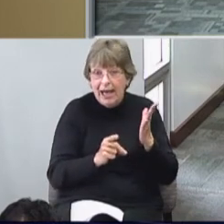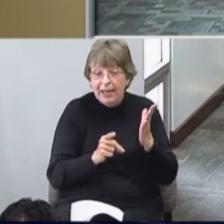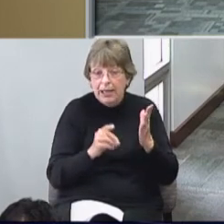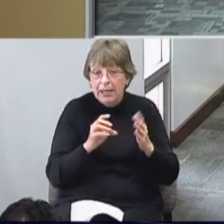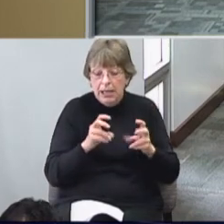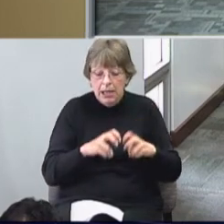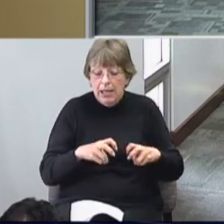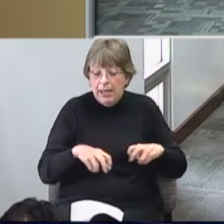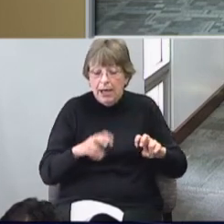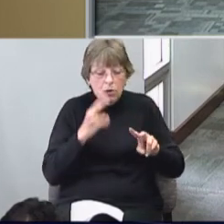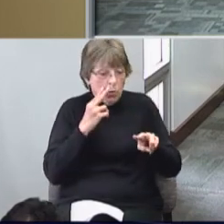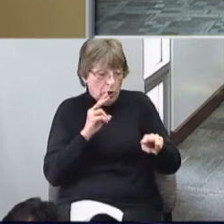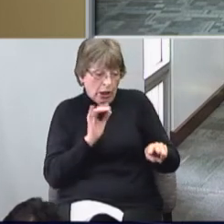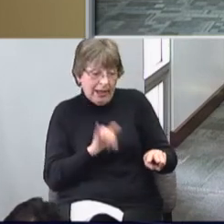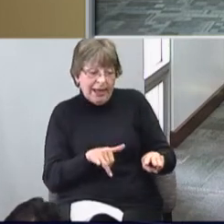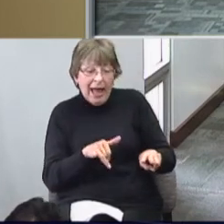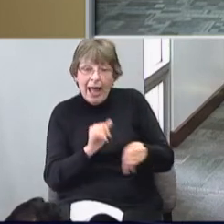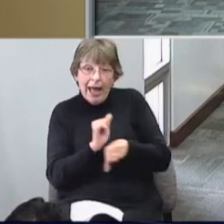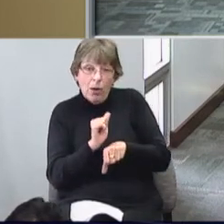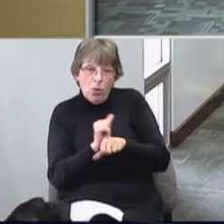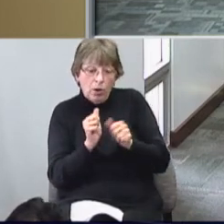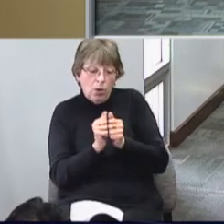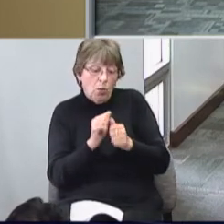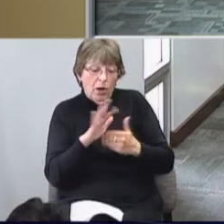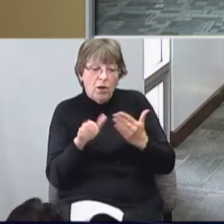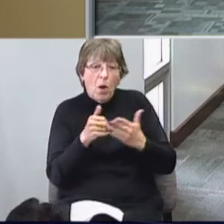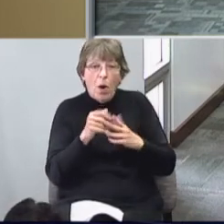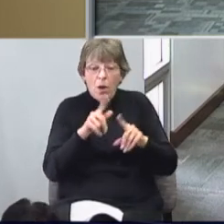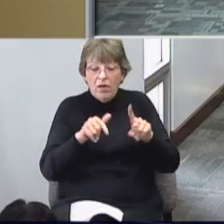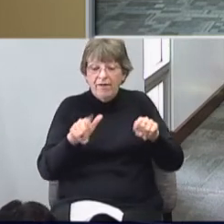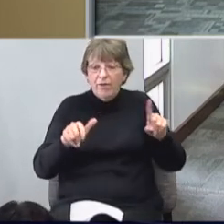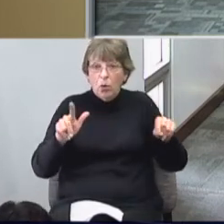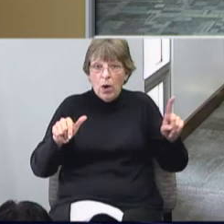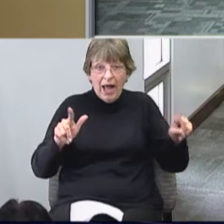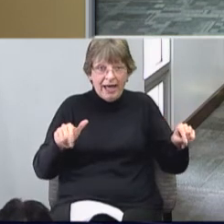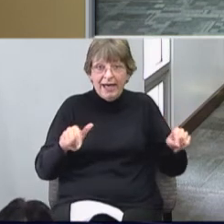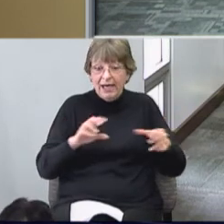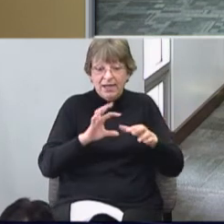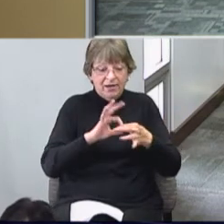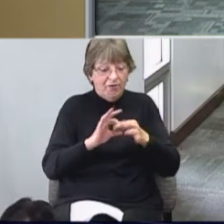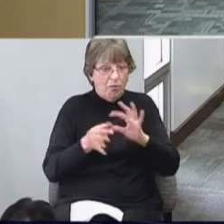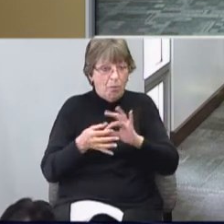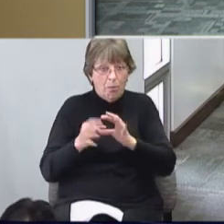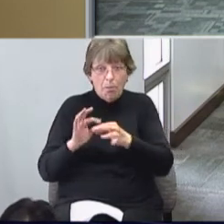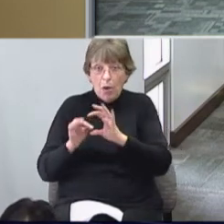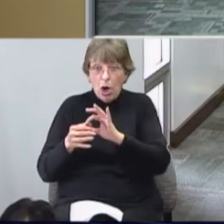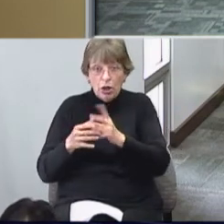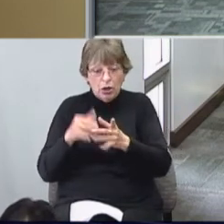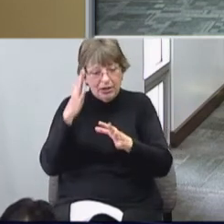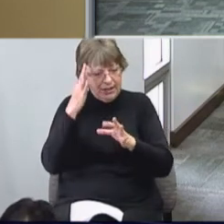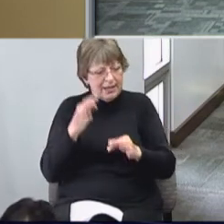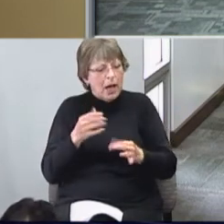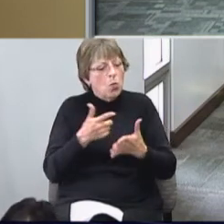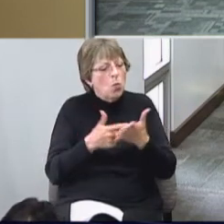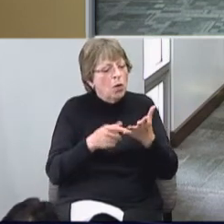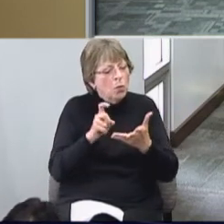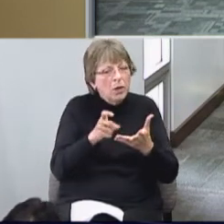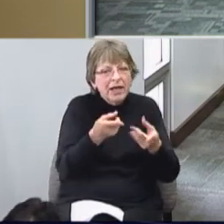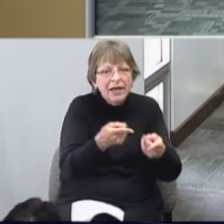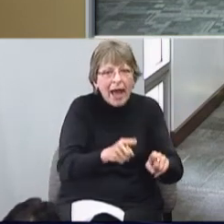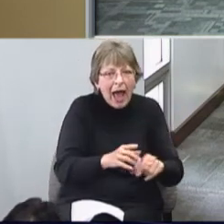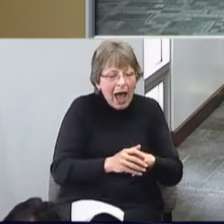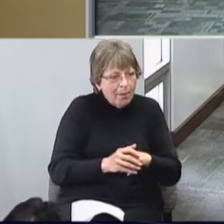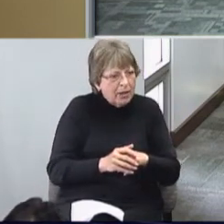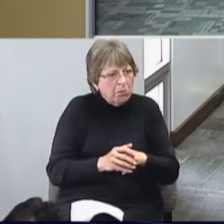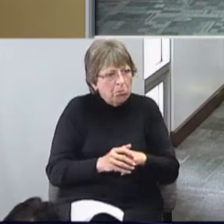that project and working with all the different partners that are involved, come up with what needs to happen in terms of public art at a